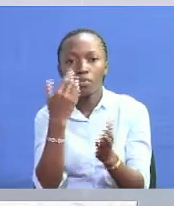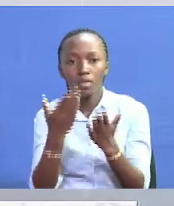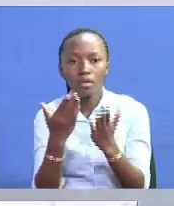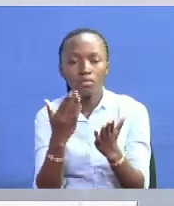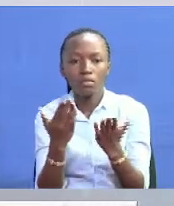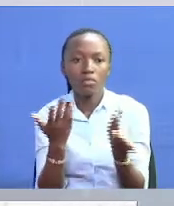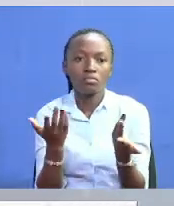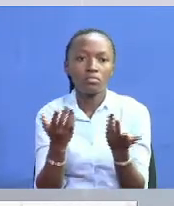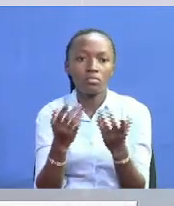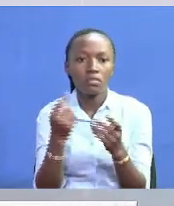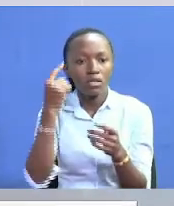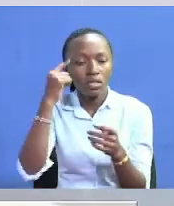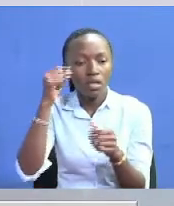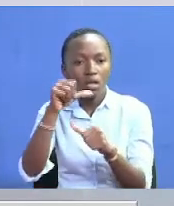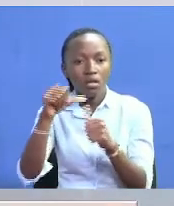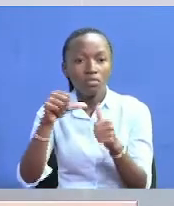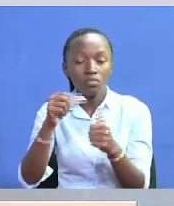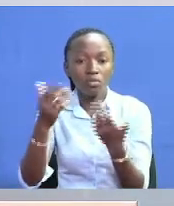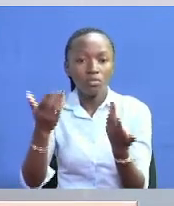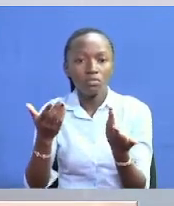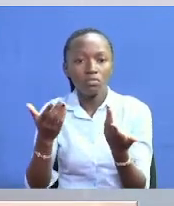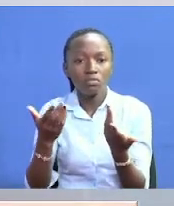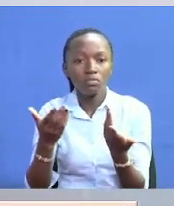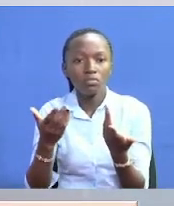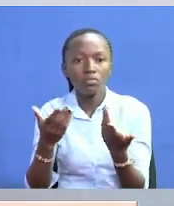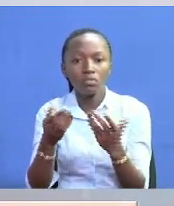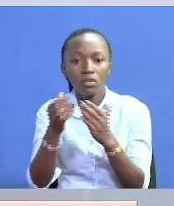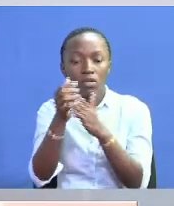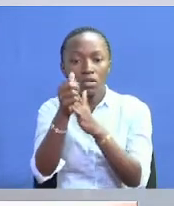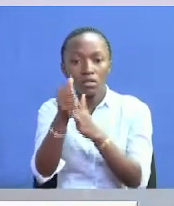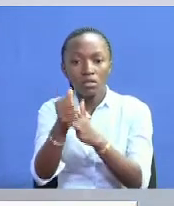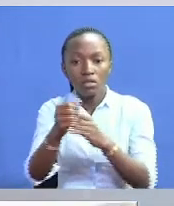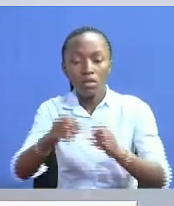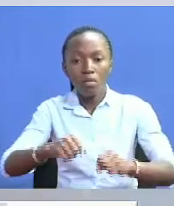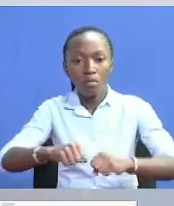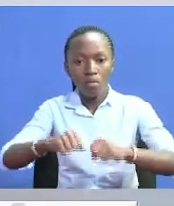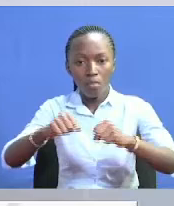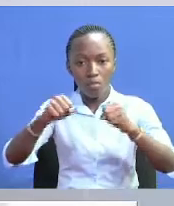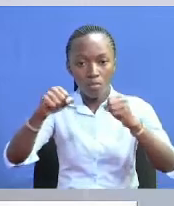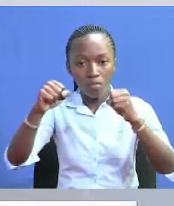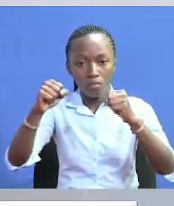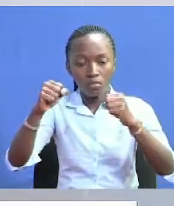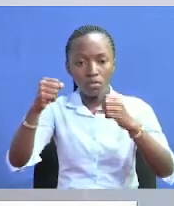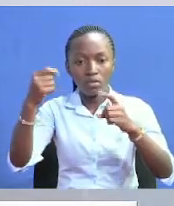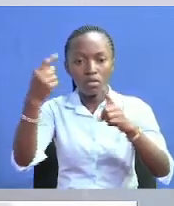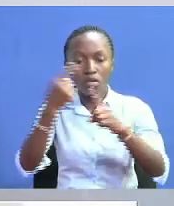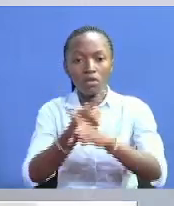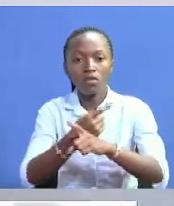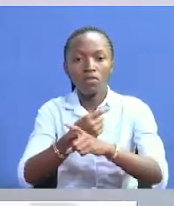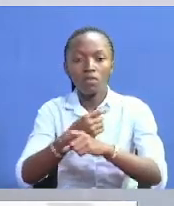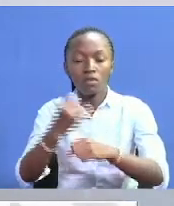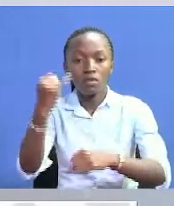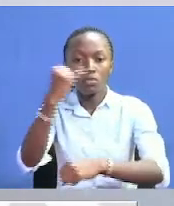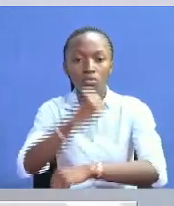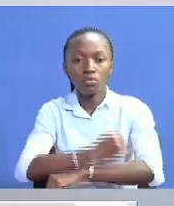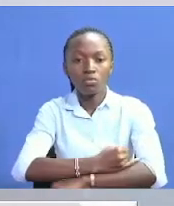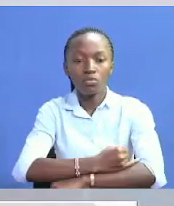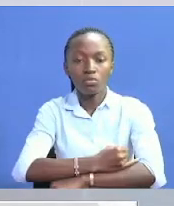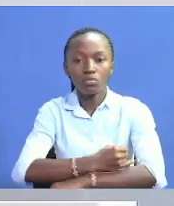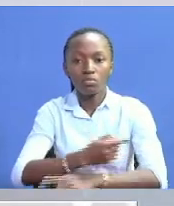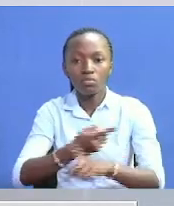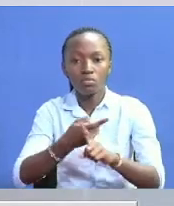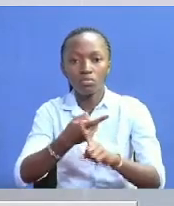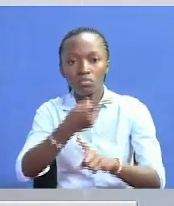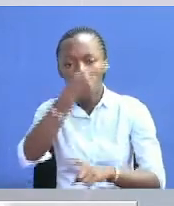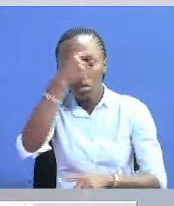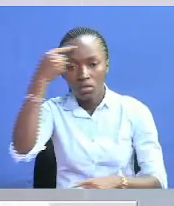of the different institutions, of course, that you're coming from. And it's interesting, of course, because you told me that you've served in the different